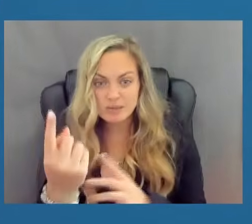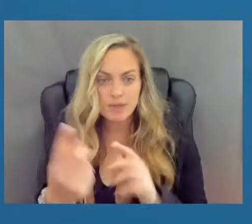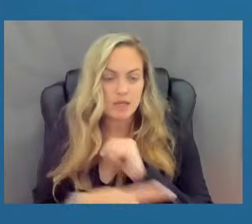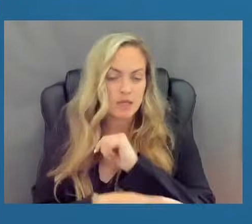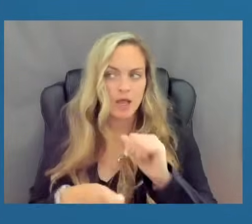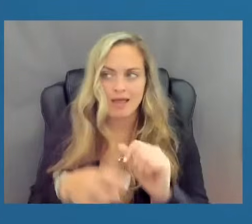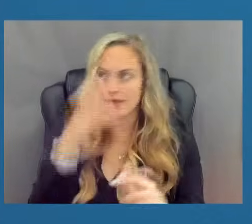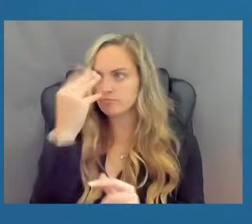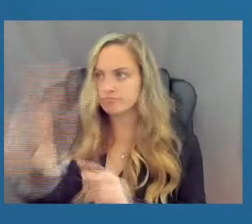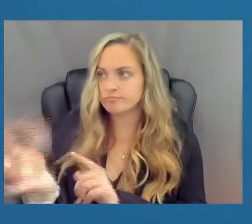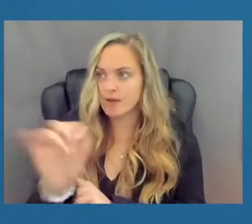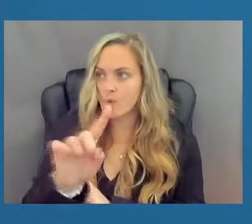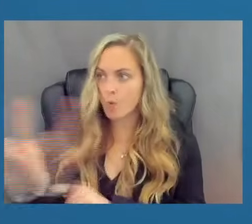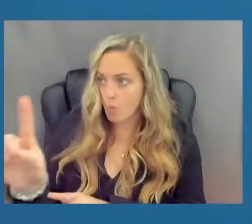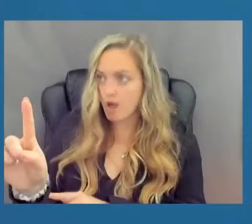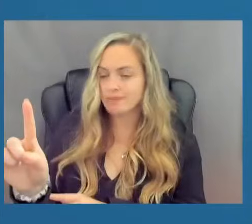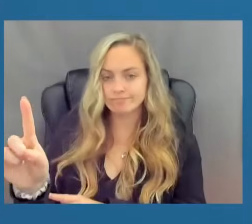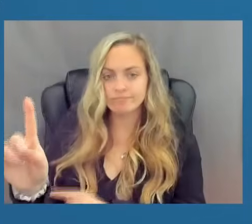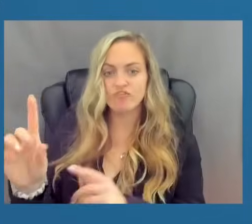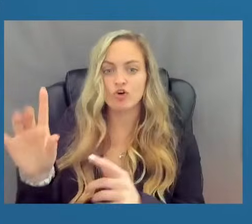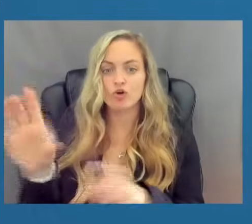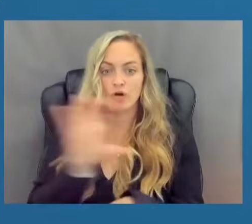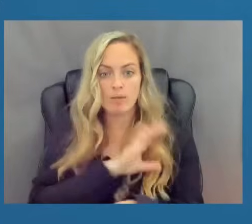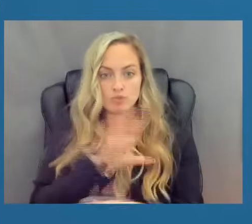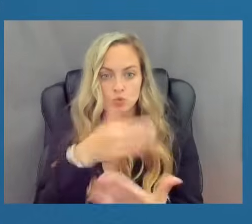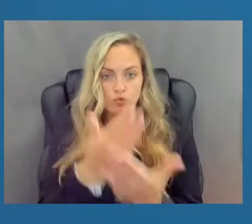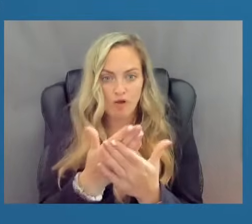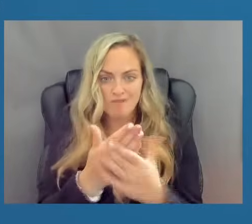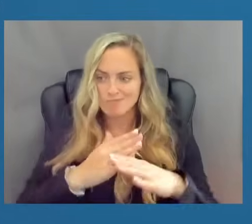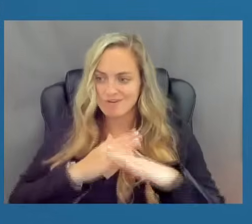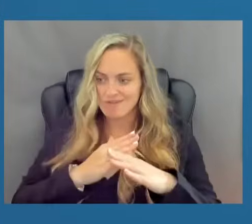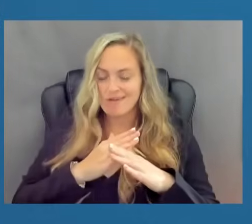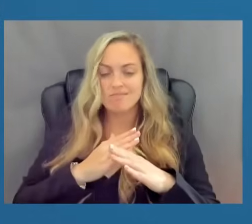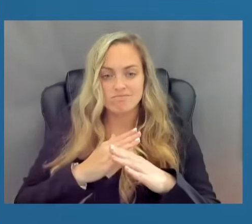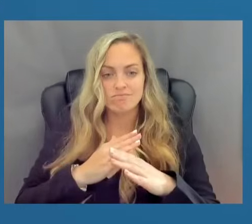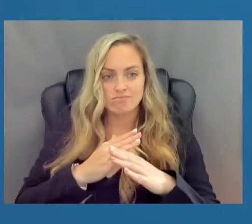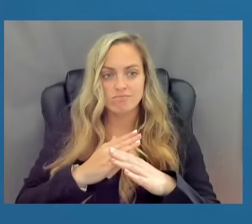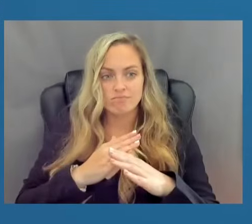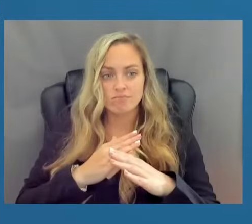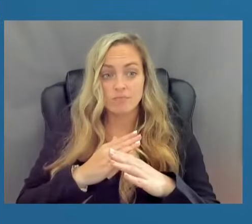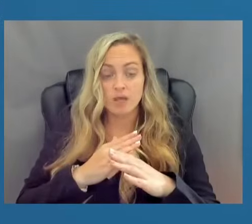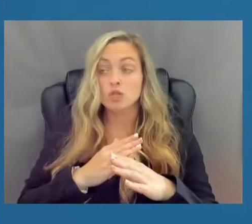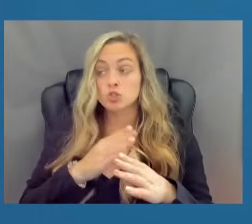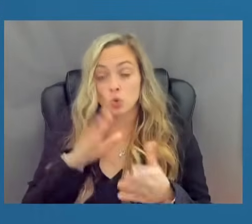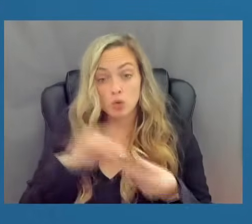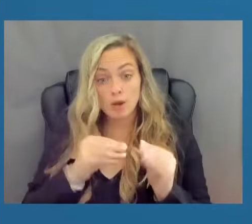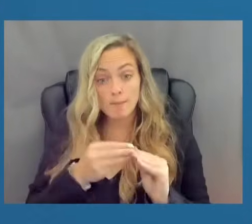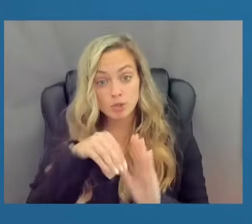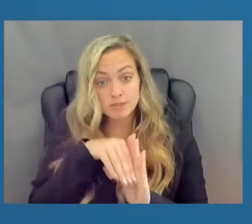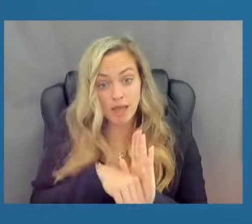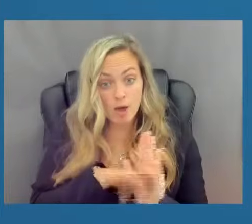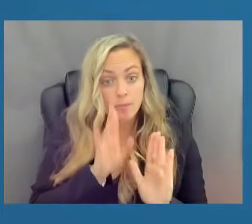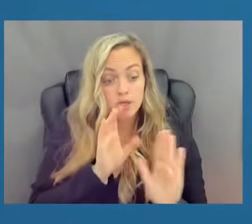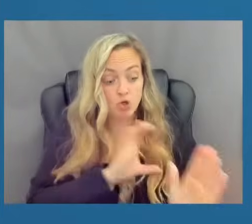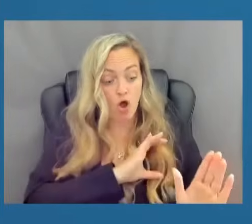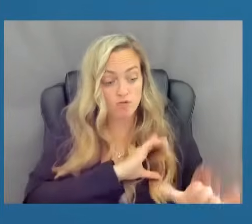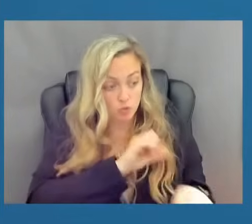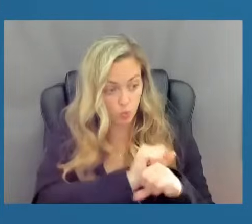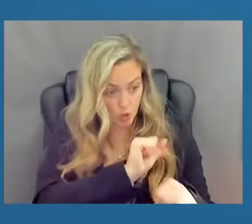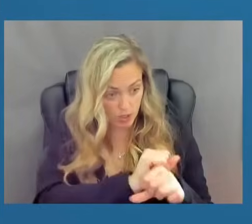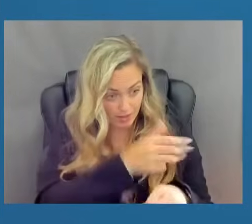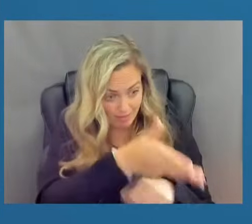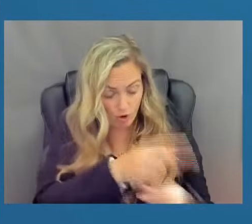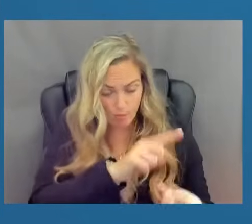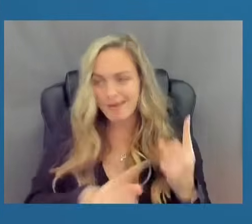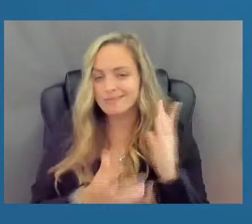get officers there and prevent crimes. Our numbers are down not only because of the officers on the street, but because of this technology that's come our way